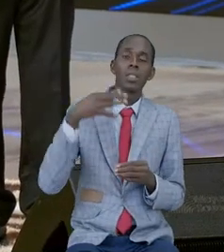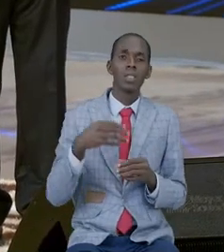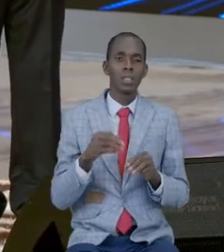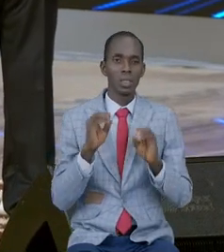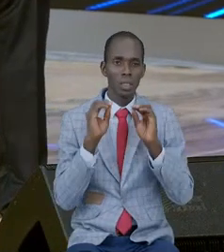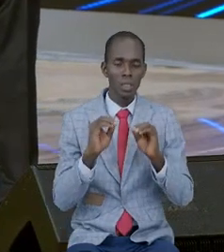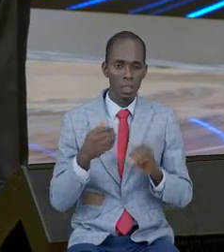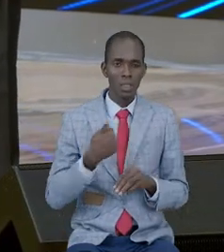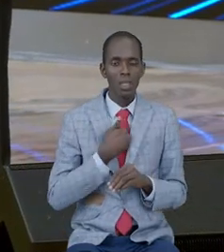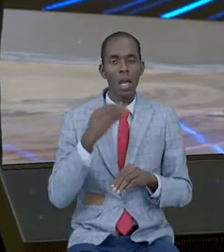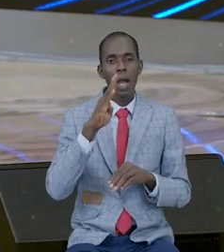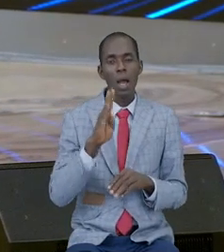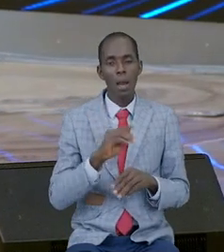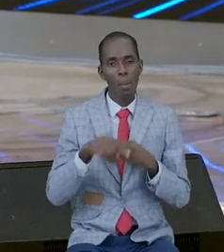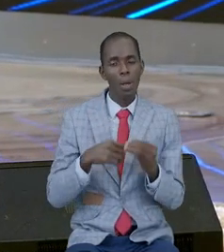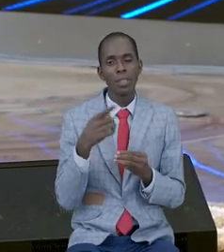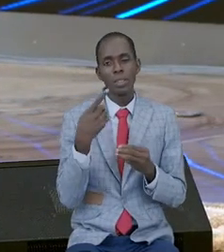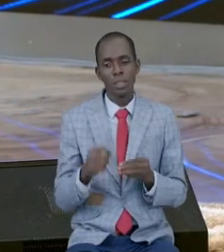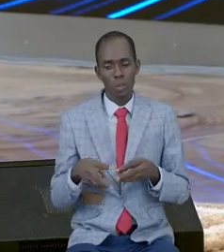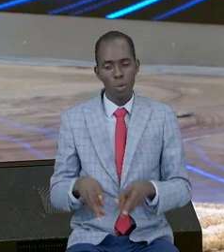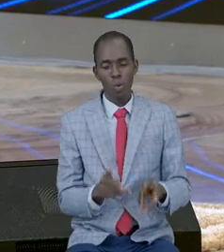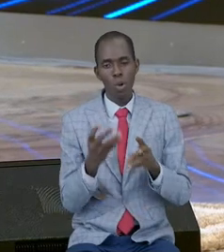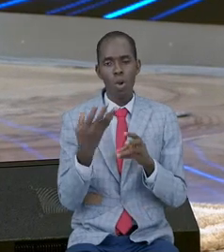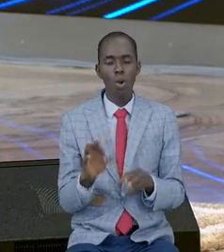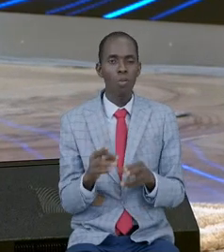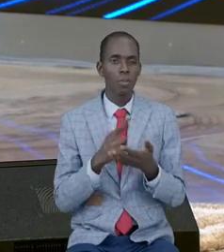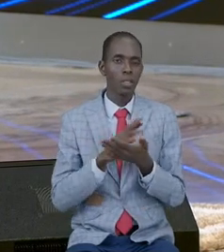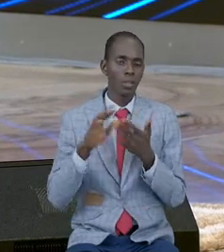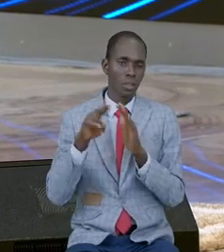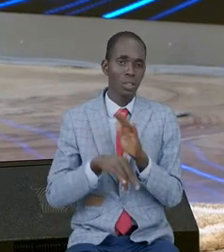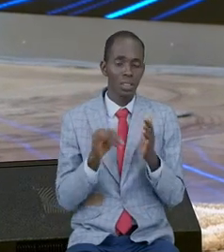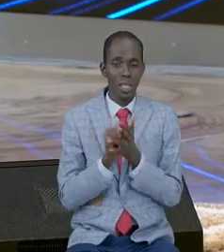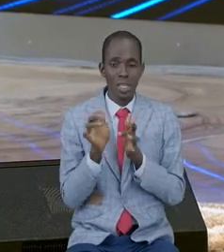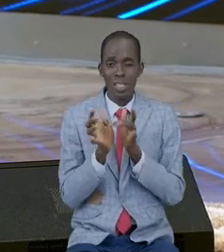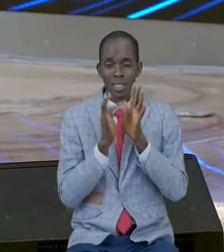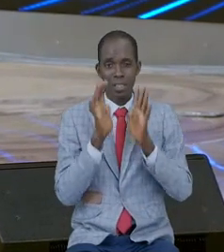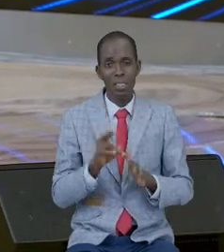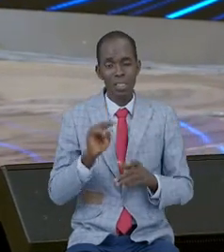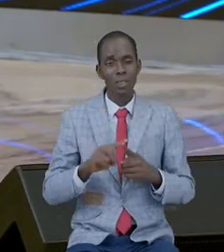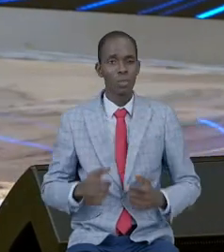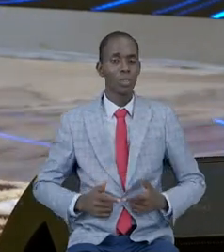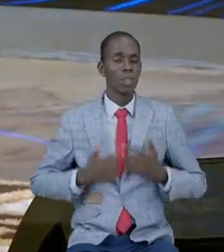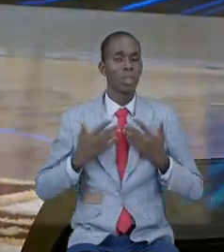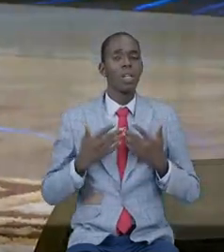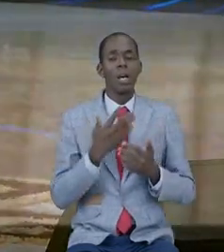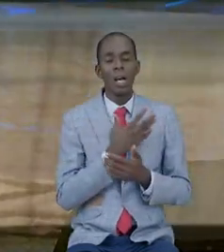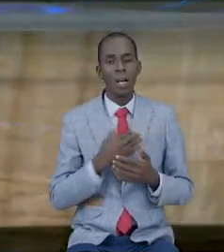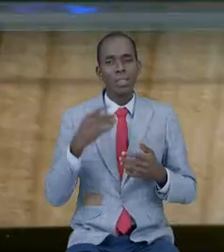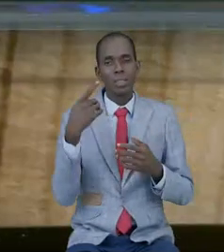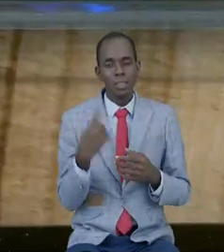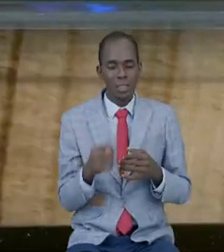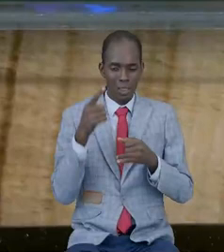path of righteousness that a believer or to live and about the outcome the